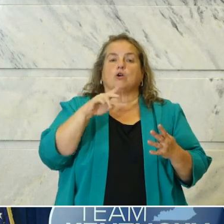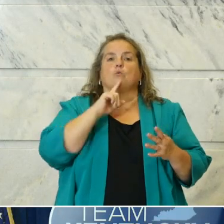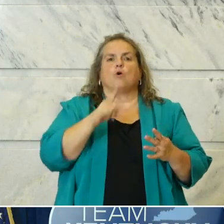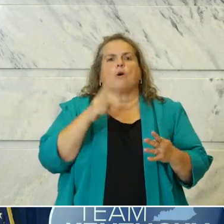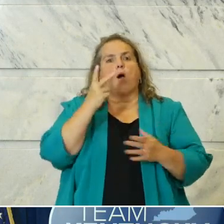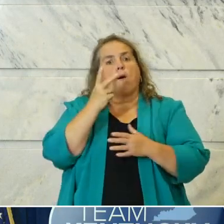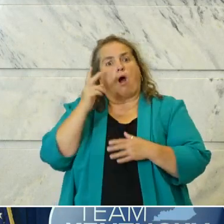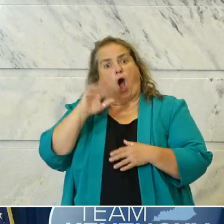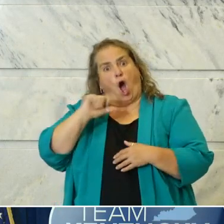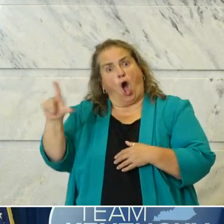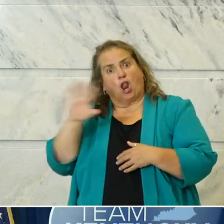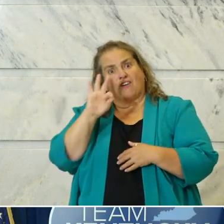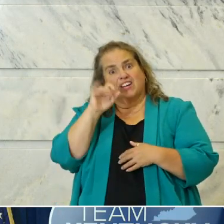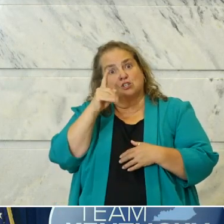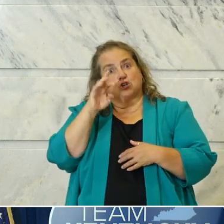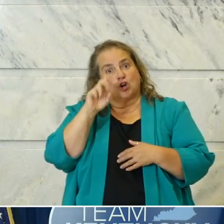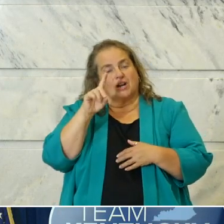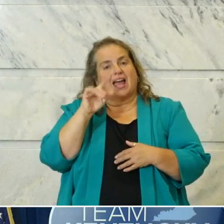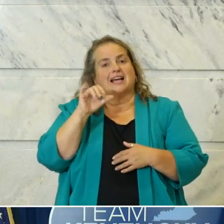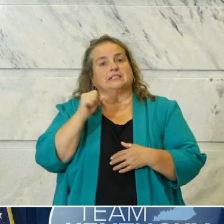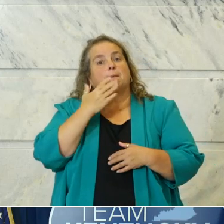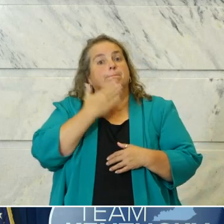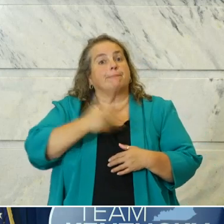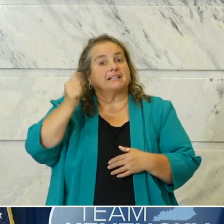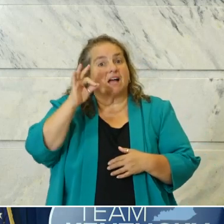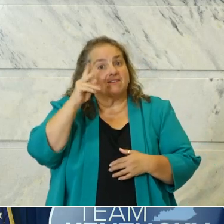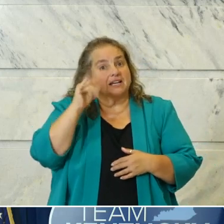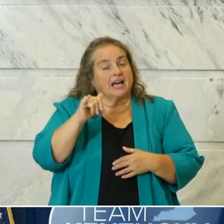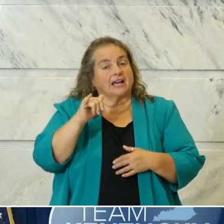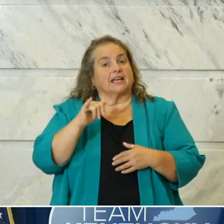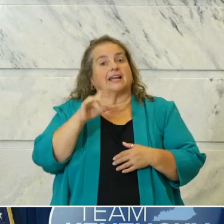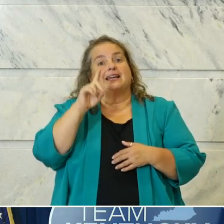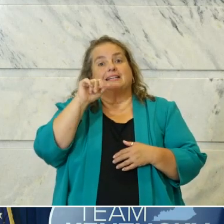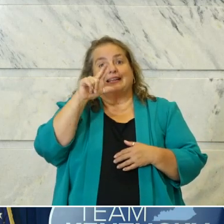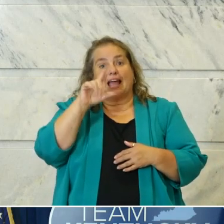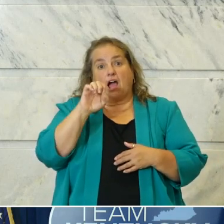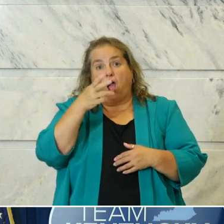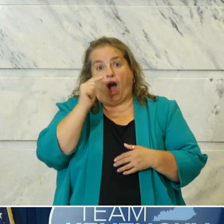Kentucky virtual awards ceremony. So Dale Hollow Lake